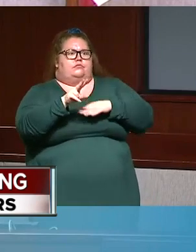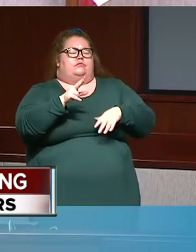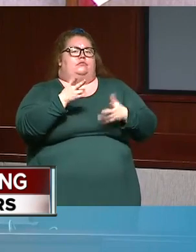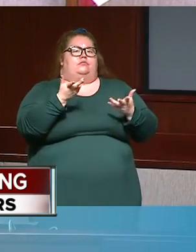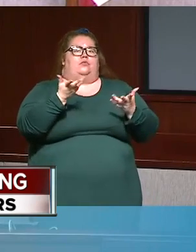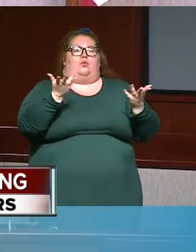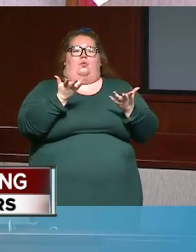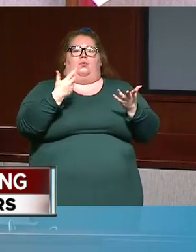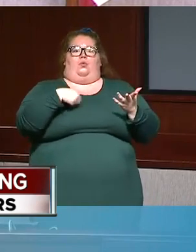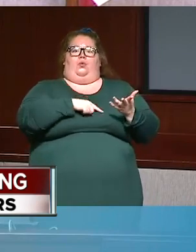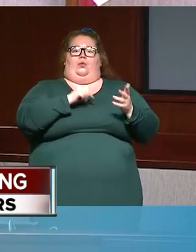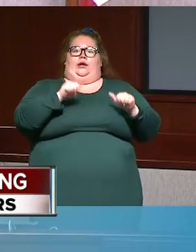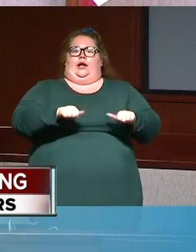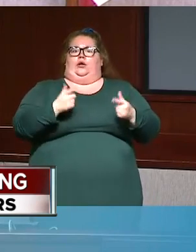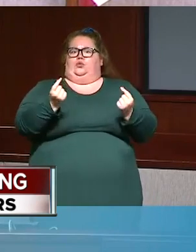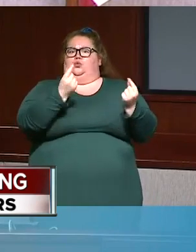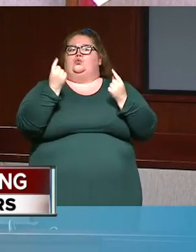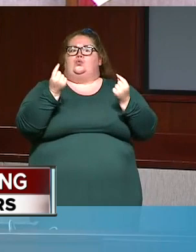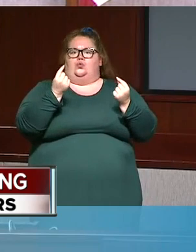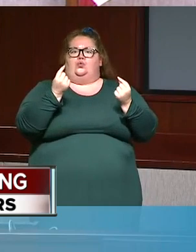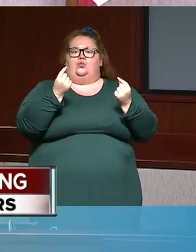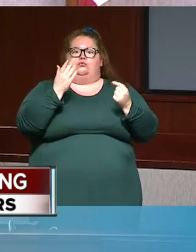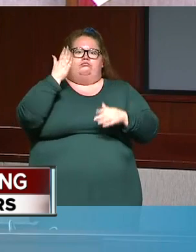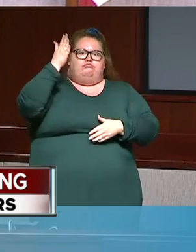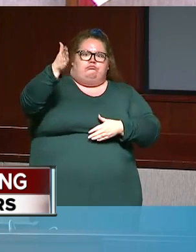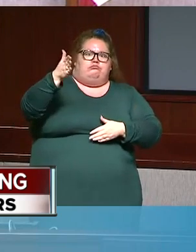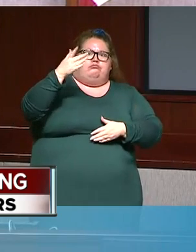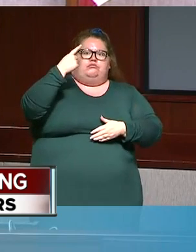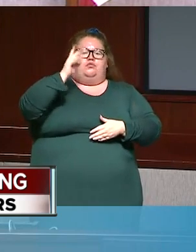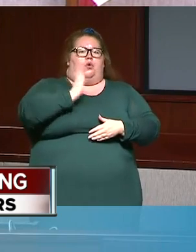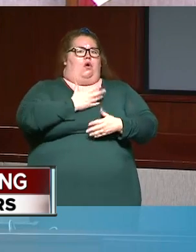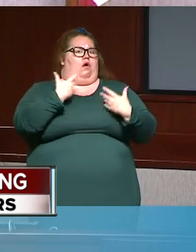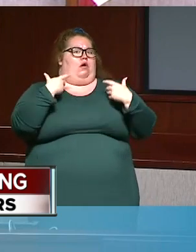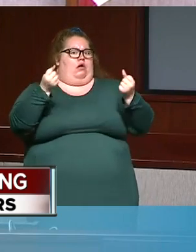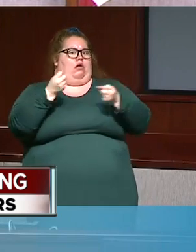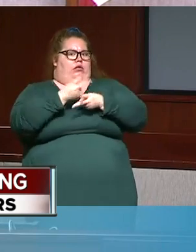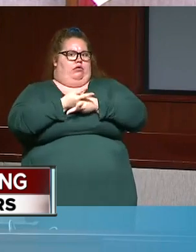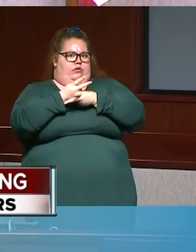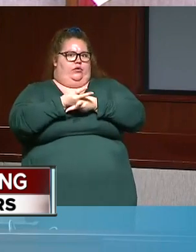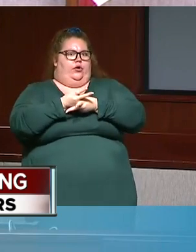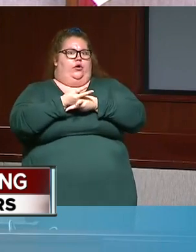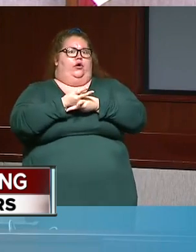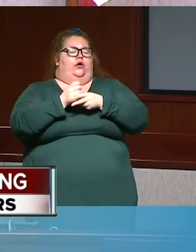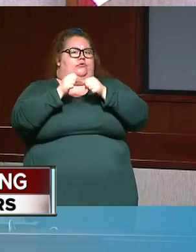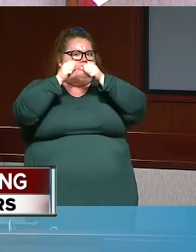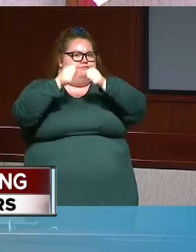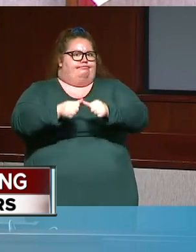what actions we need to take to ensure our healthcare system remains strong and active.